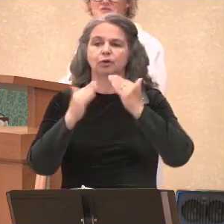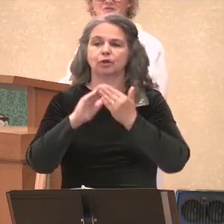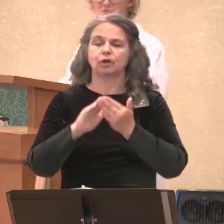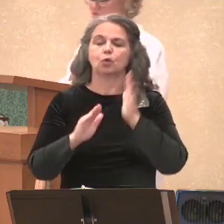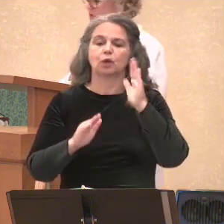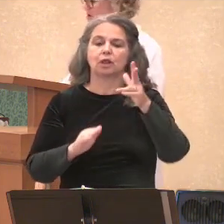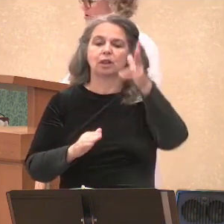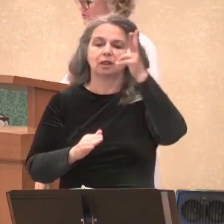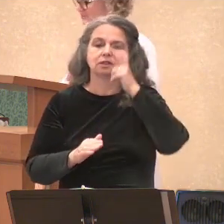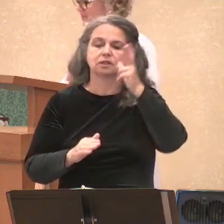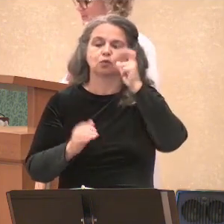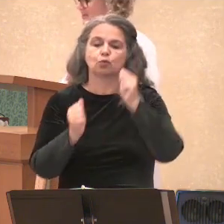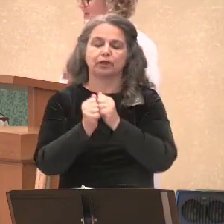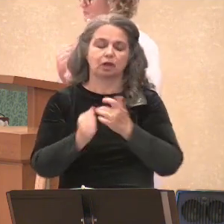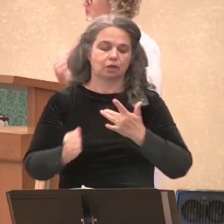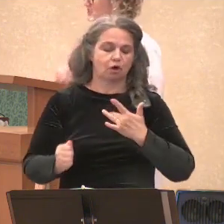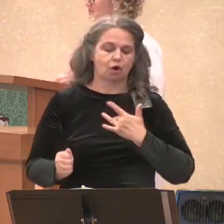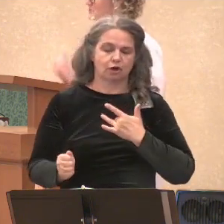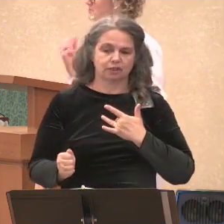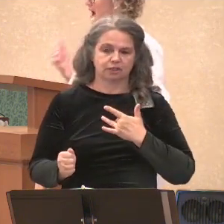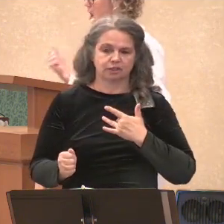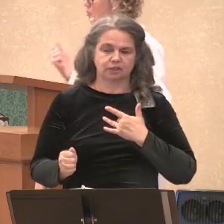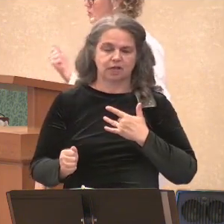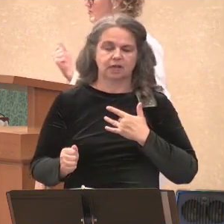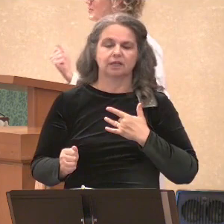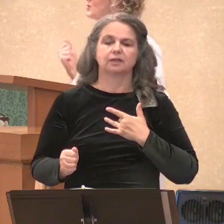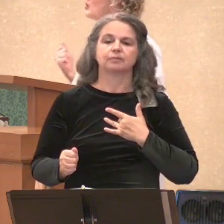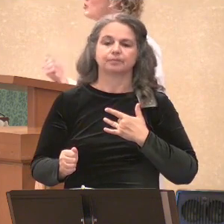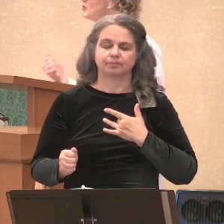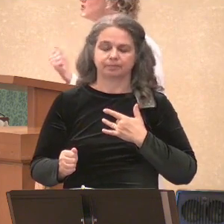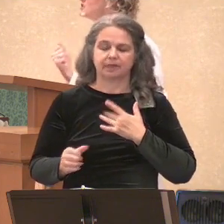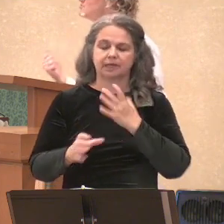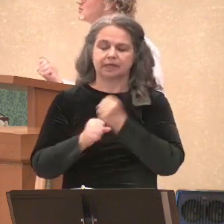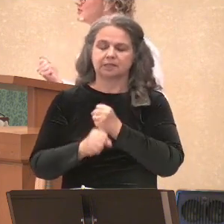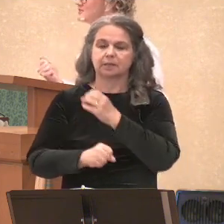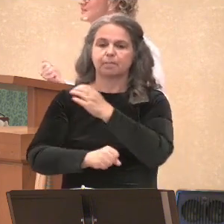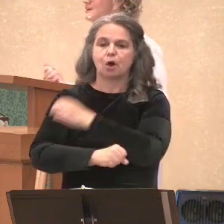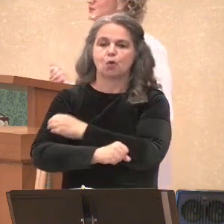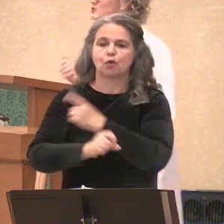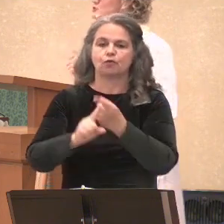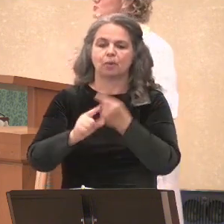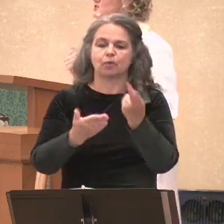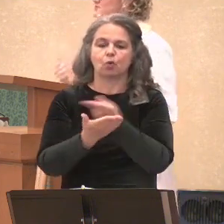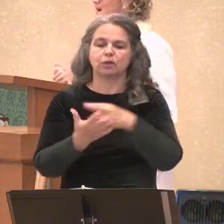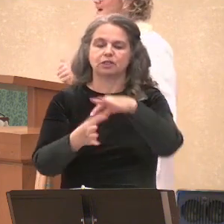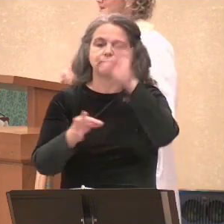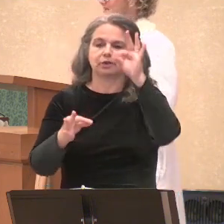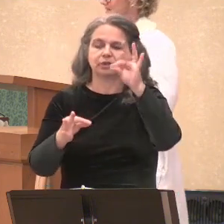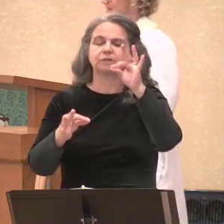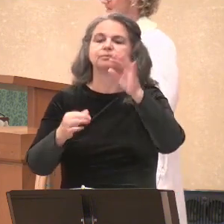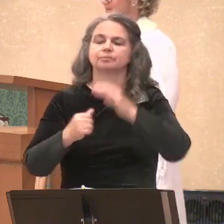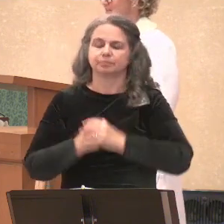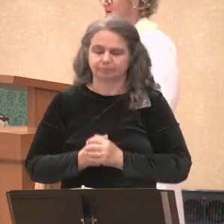listens with the heart and receives power from the Holy Spirit to